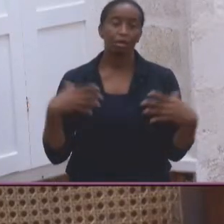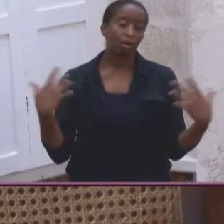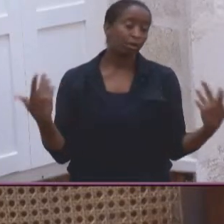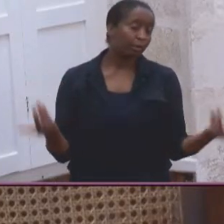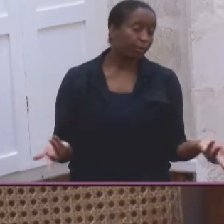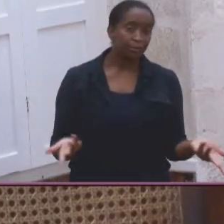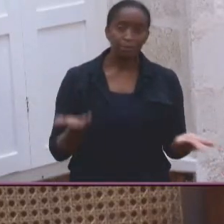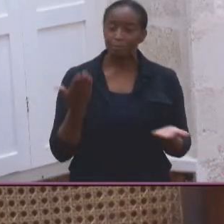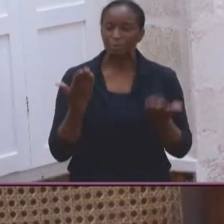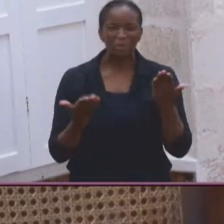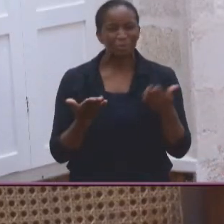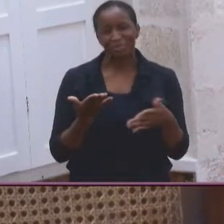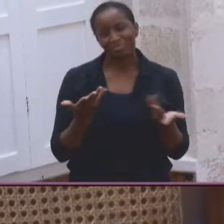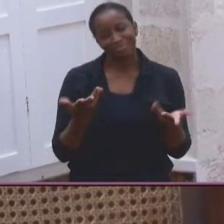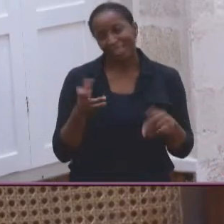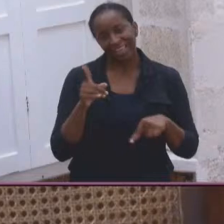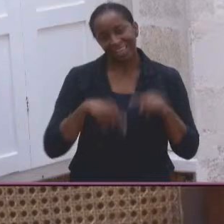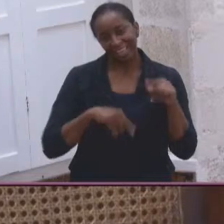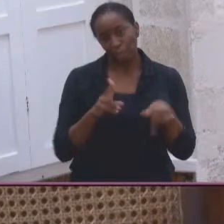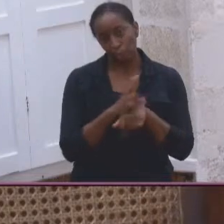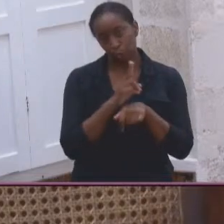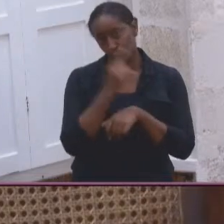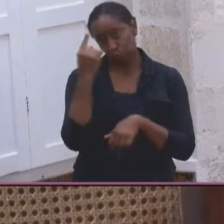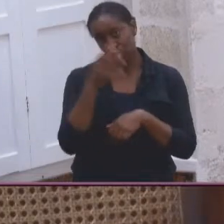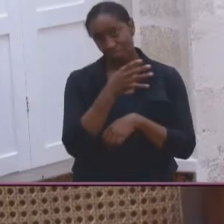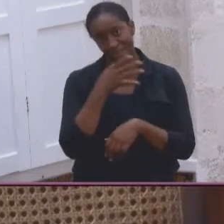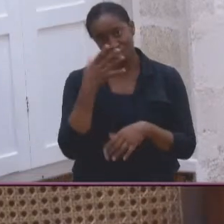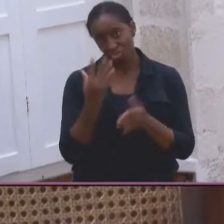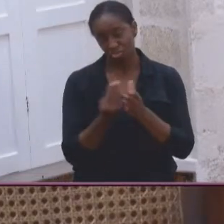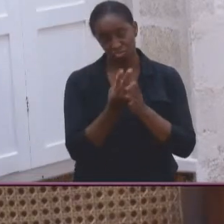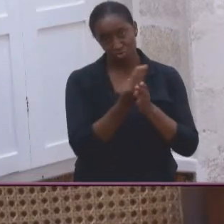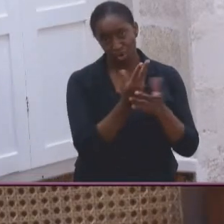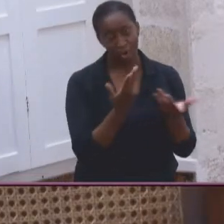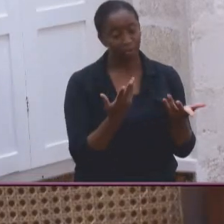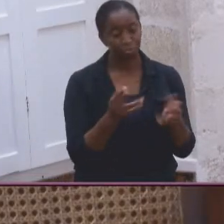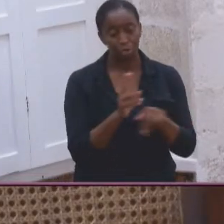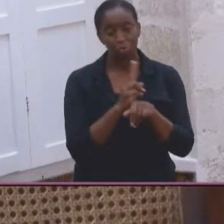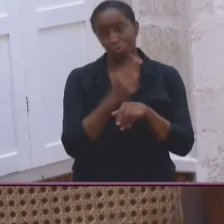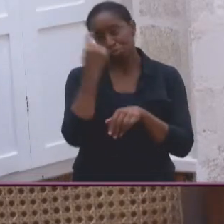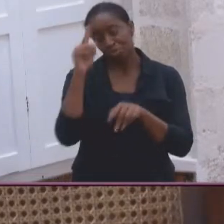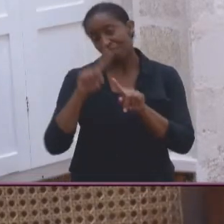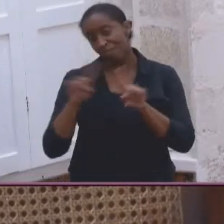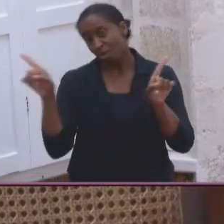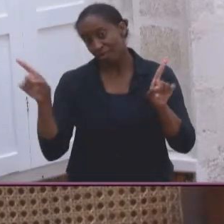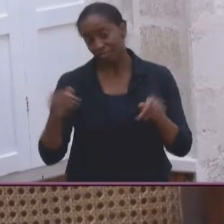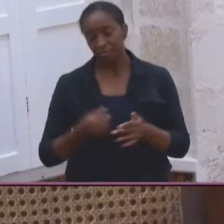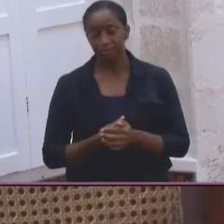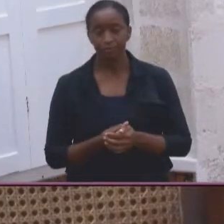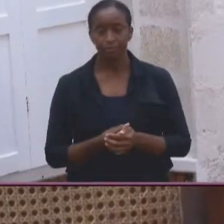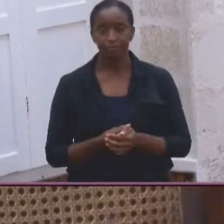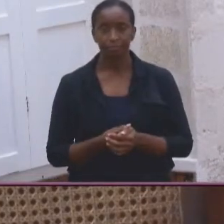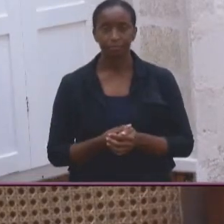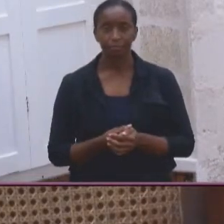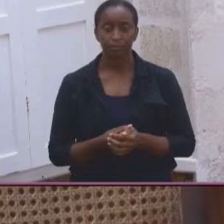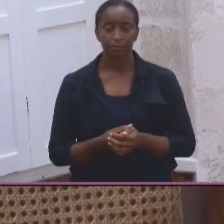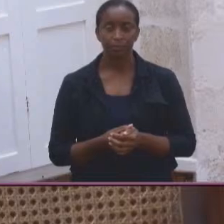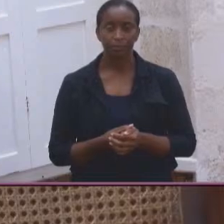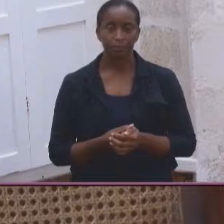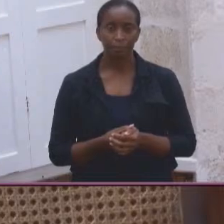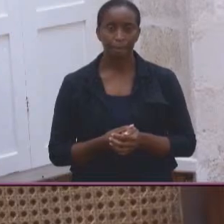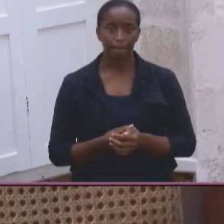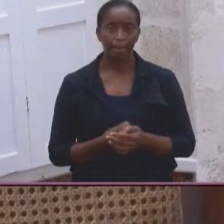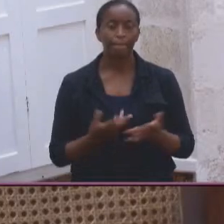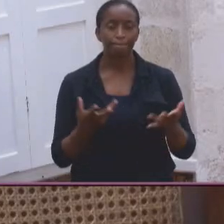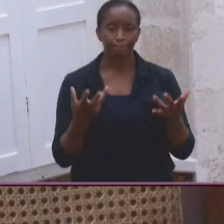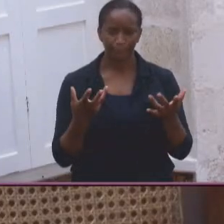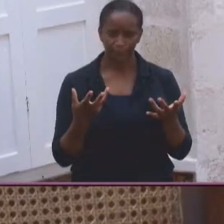cheaper for us to subsidize local agriculture as a substitute for import, as well as